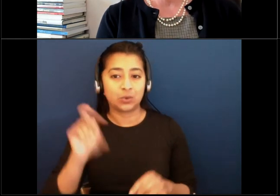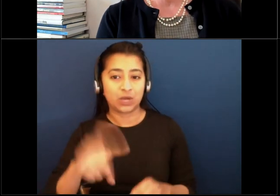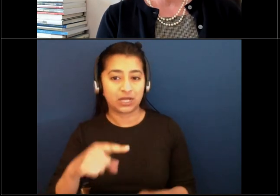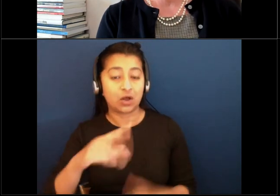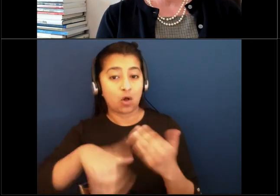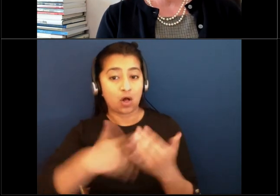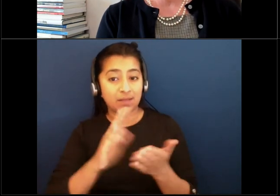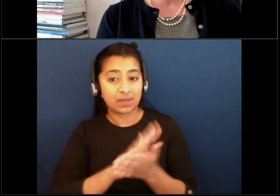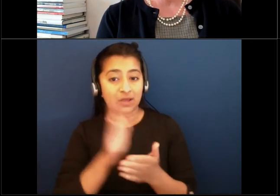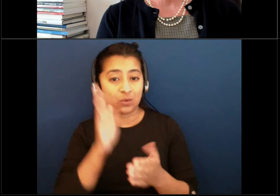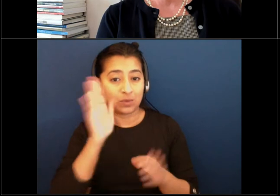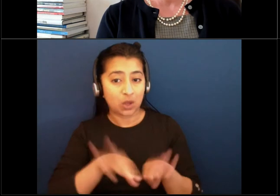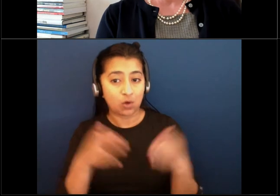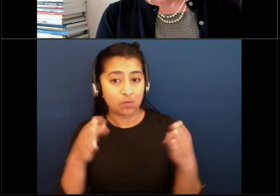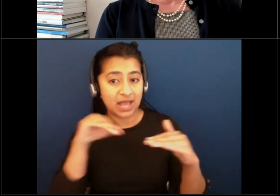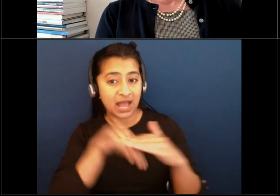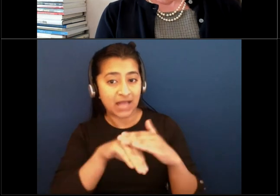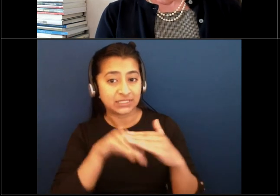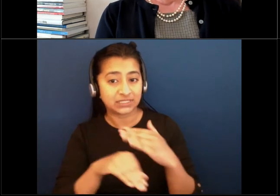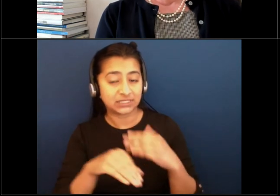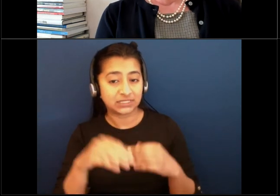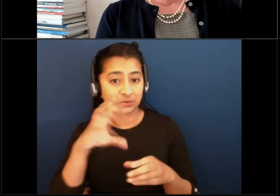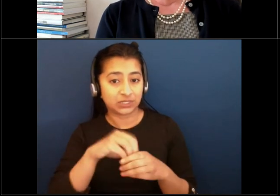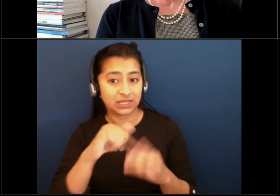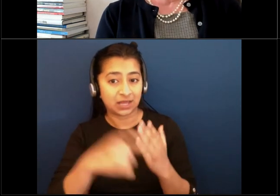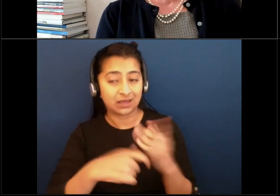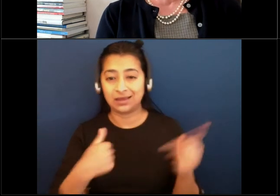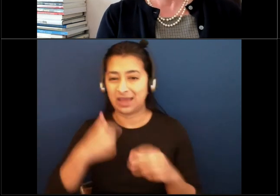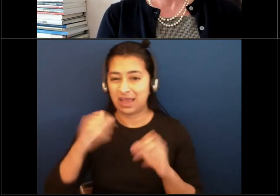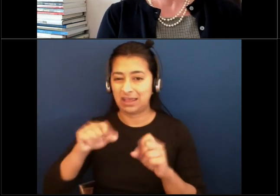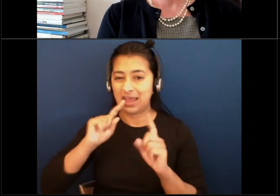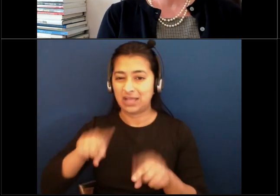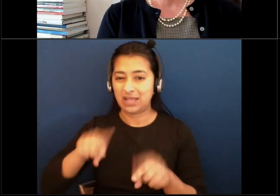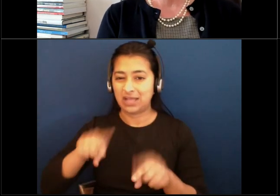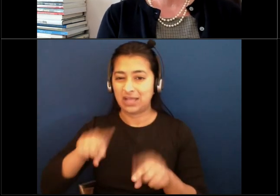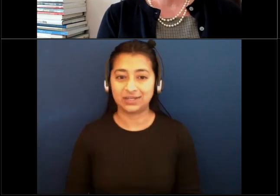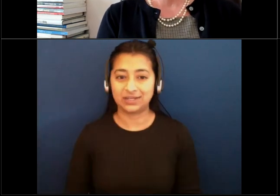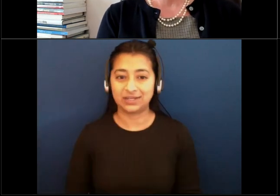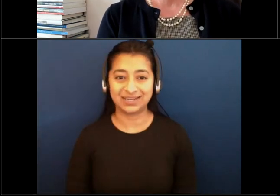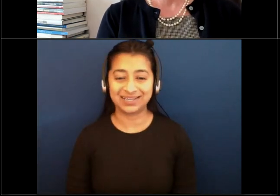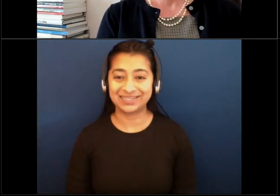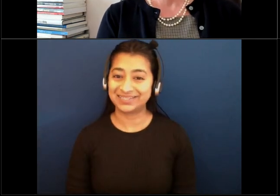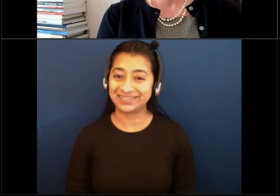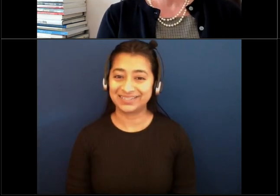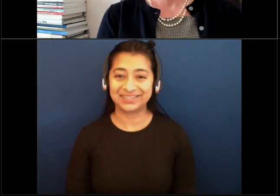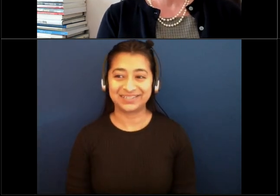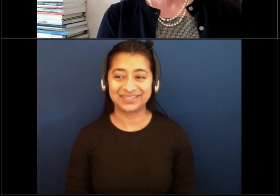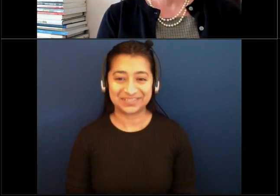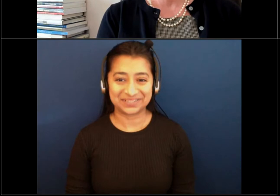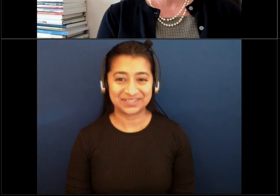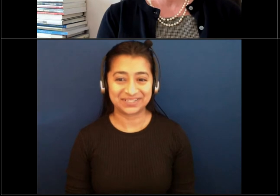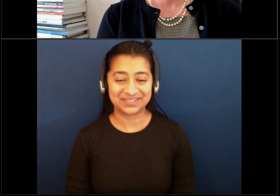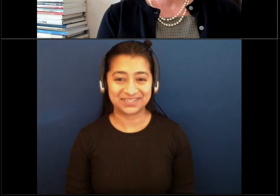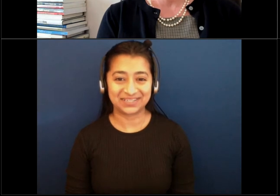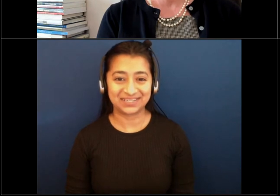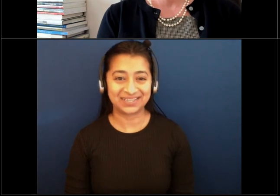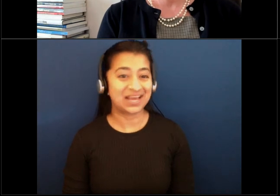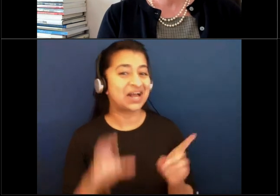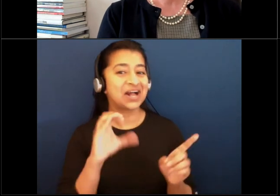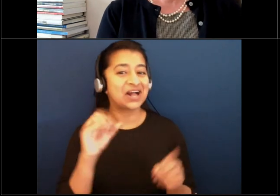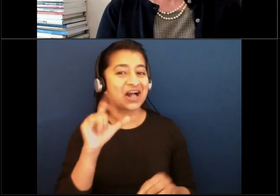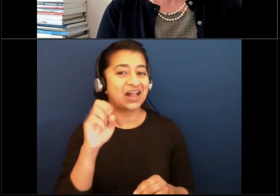be open access? So I can answer that, but I saw about as I wanted to, Colleen wanted to say something.